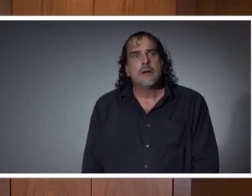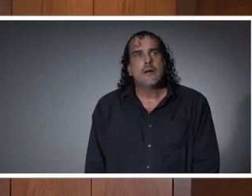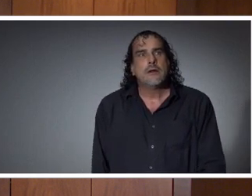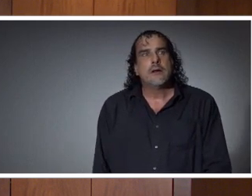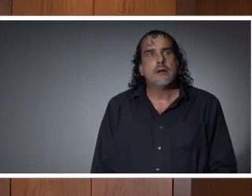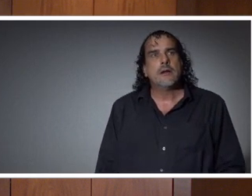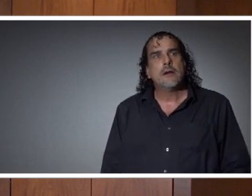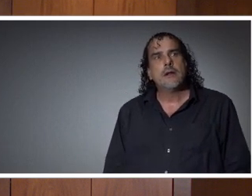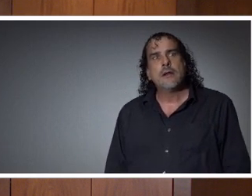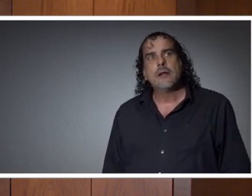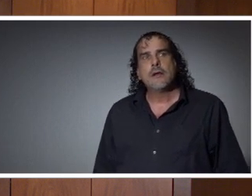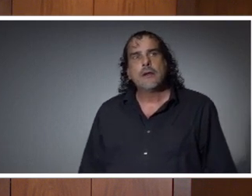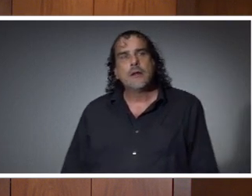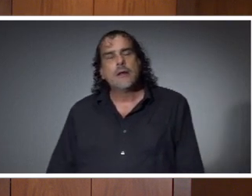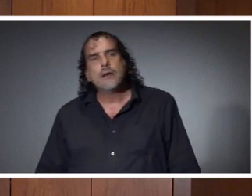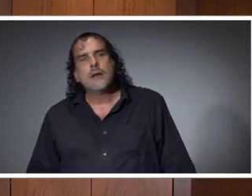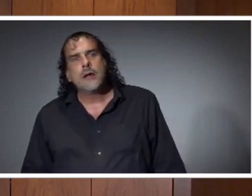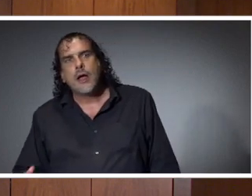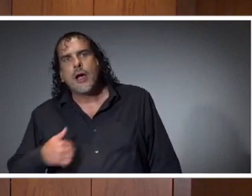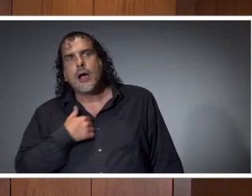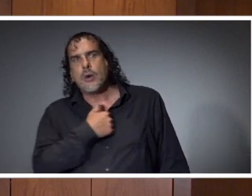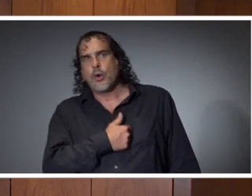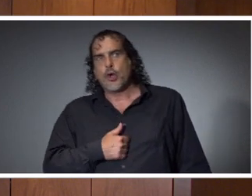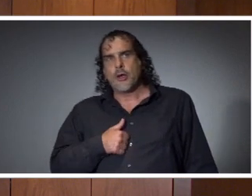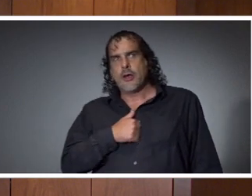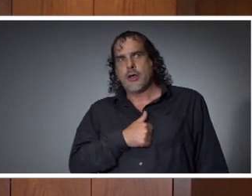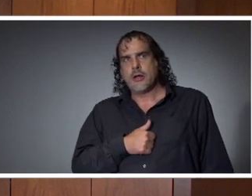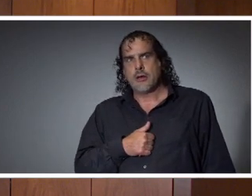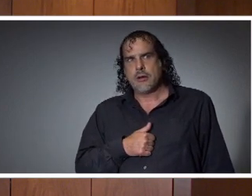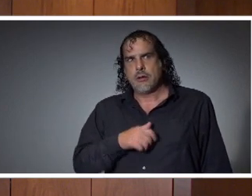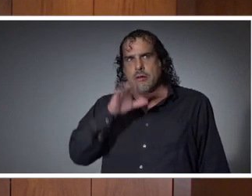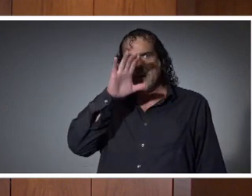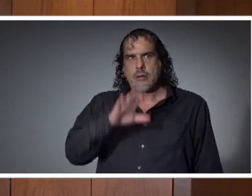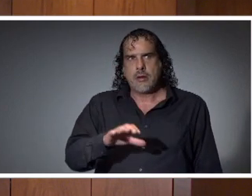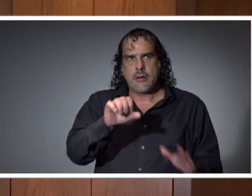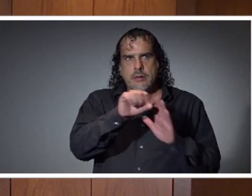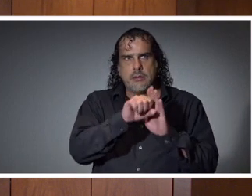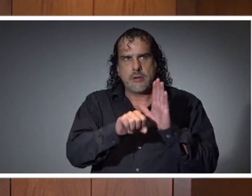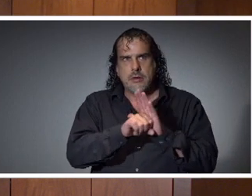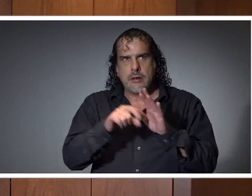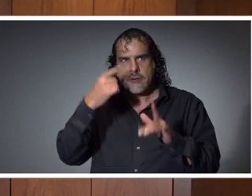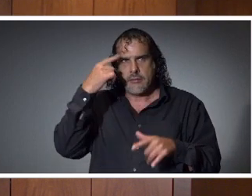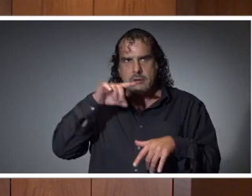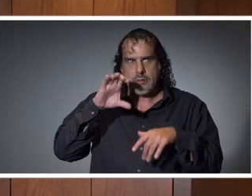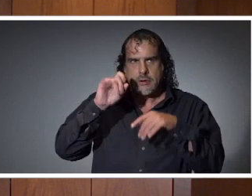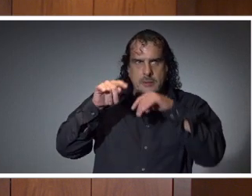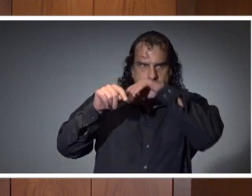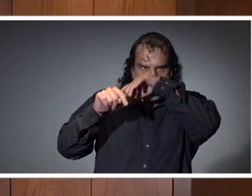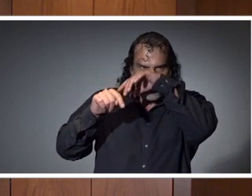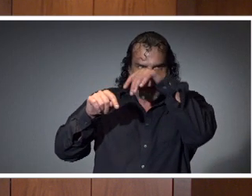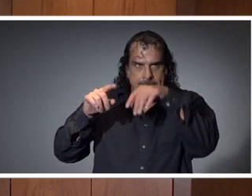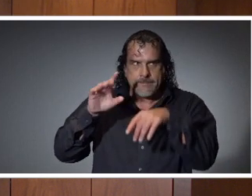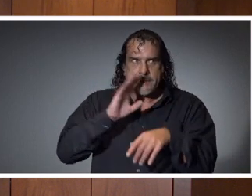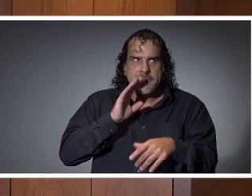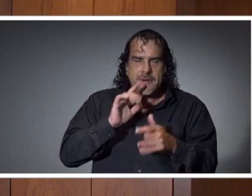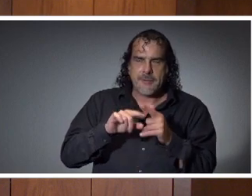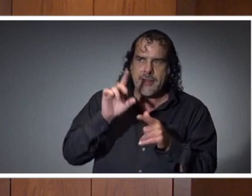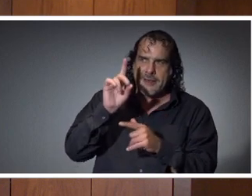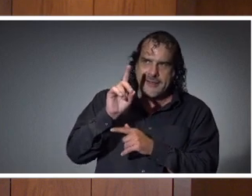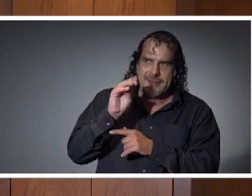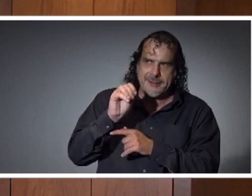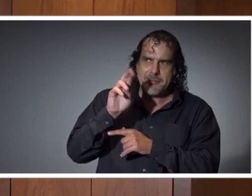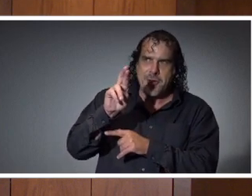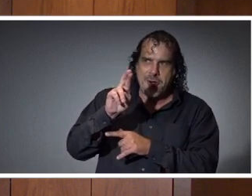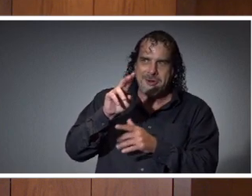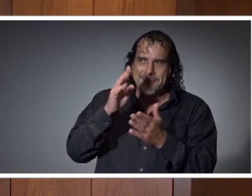Dave with WLOX has another question. Okay, I apologize to everybody north of the state, the coast, but I have to ask a non-existent DMR budget question,